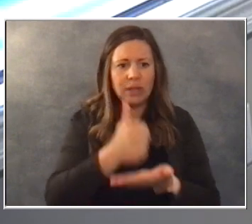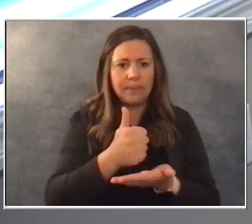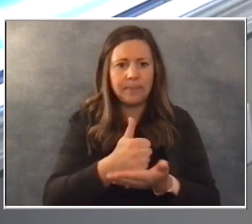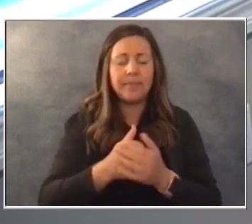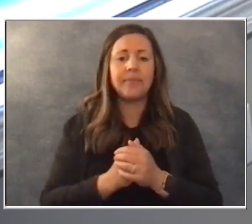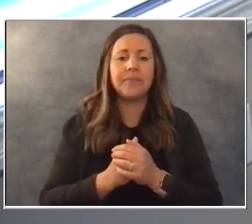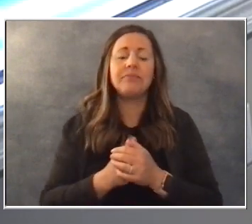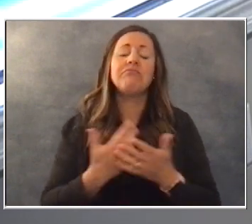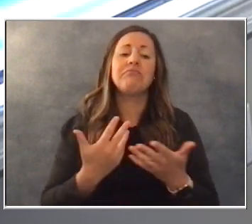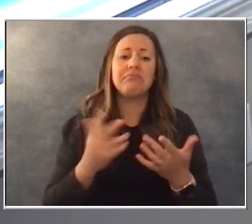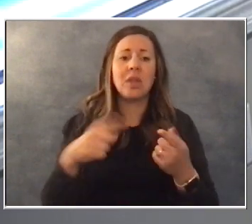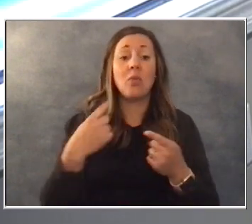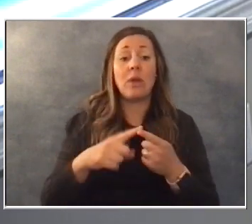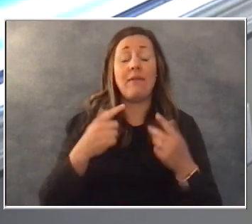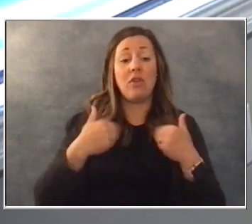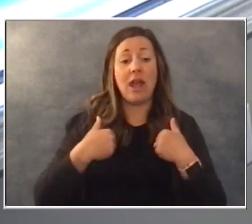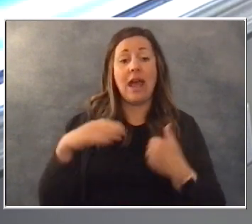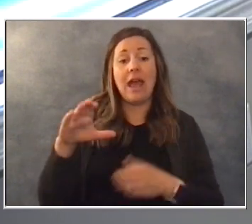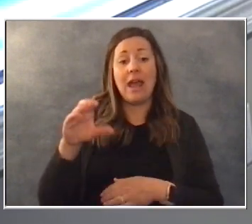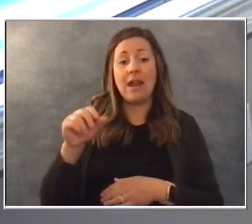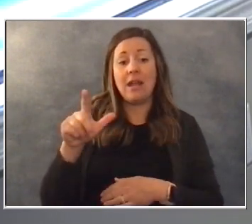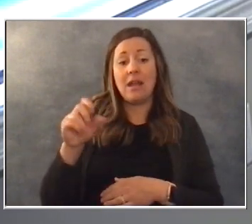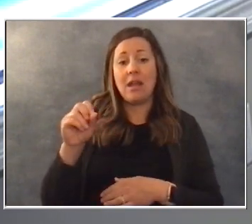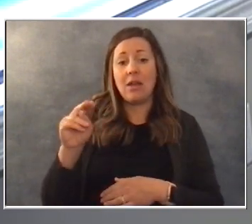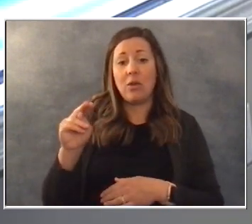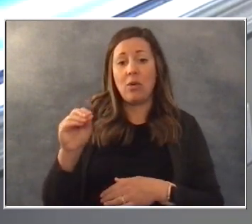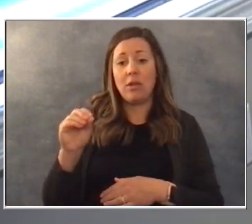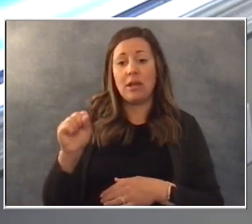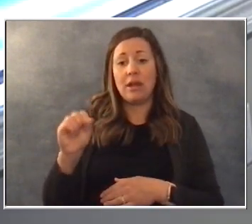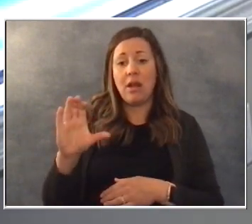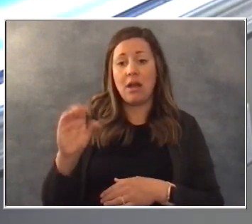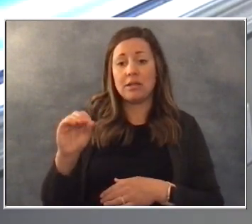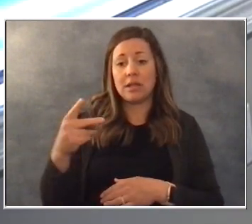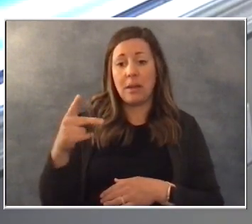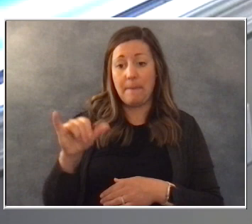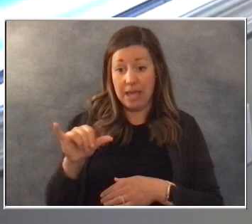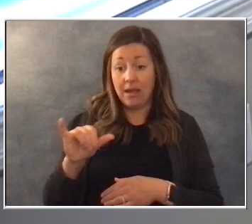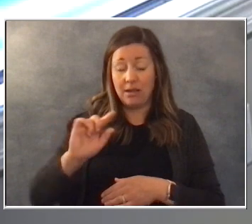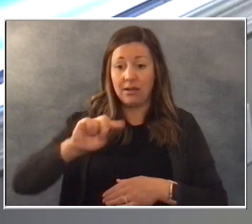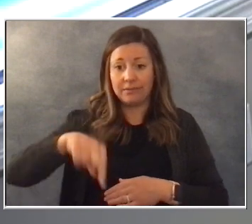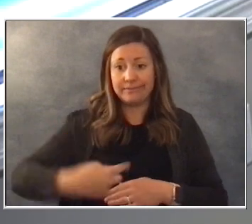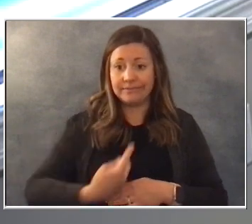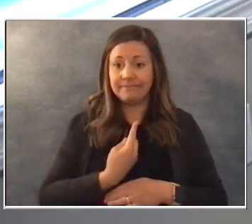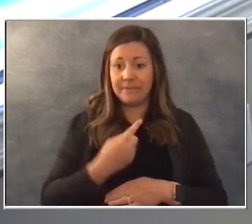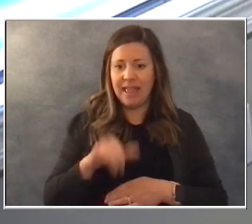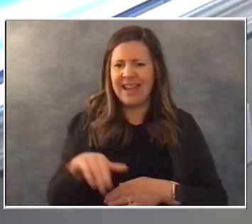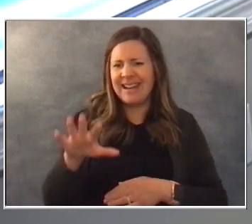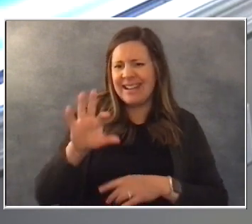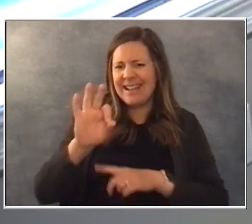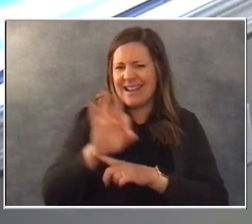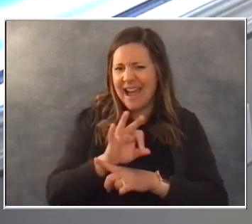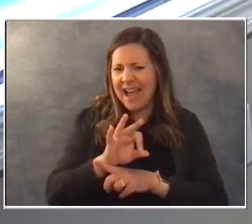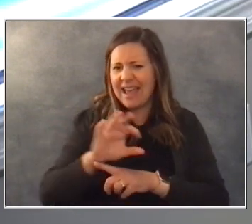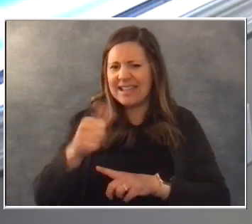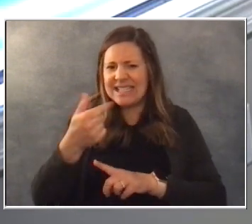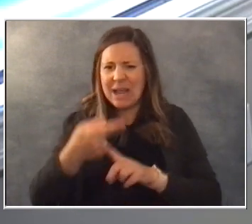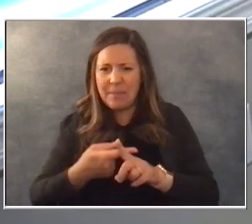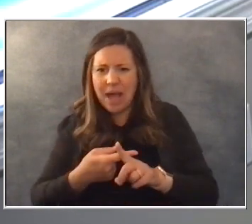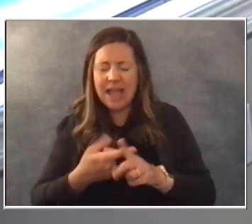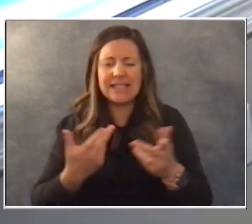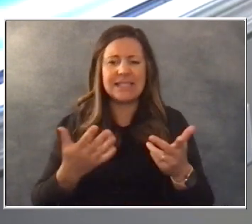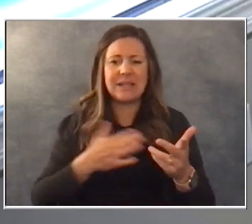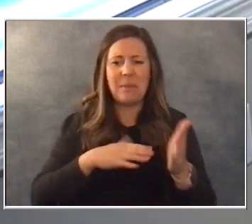a colonoscopy, it had been about 9 or 10 months of having symptoms. I think when I first started